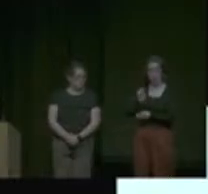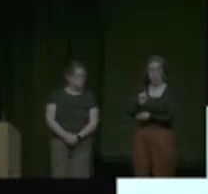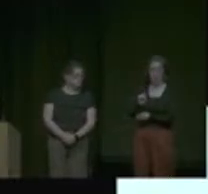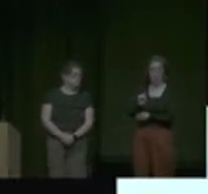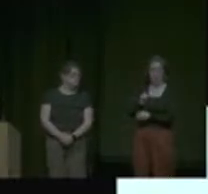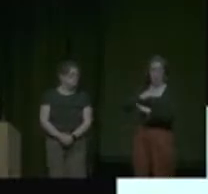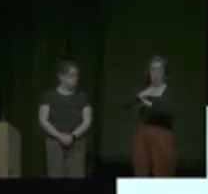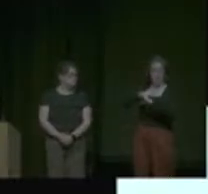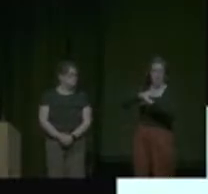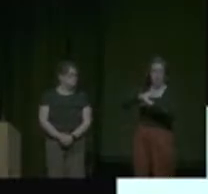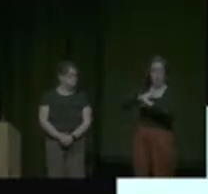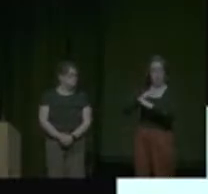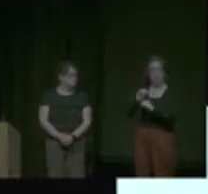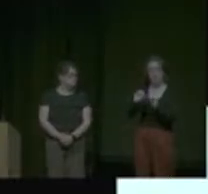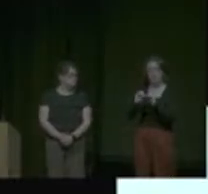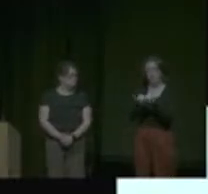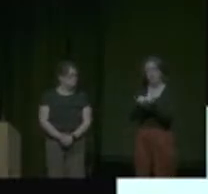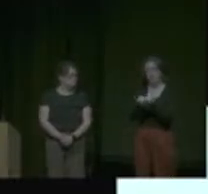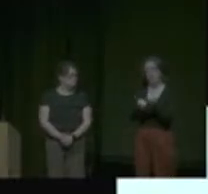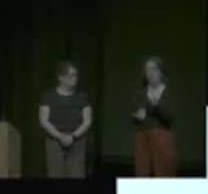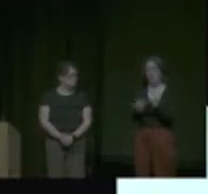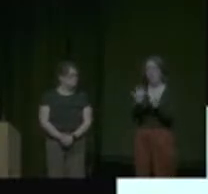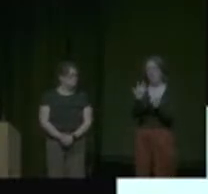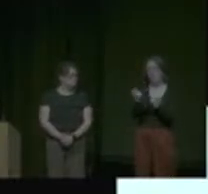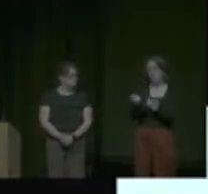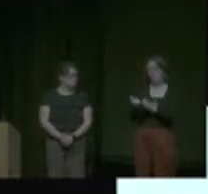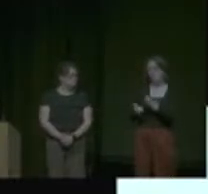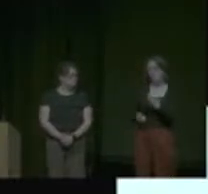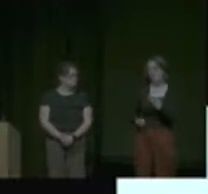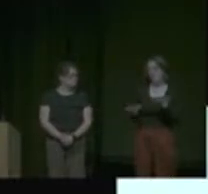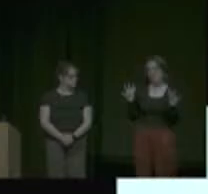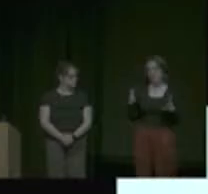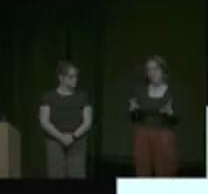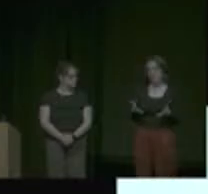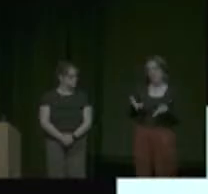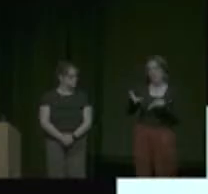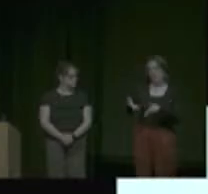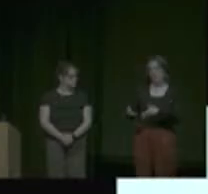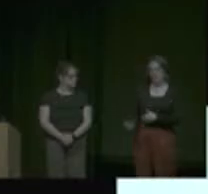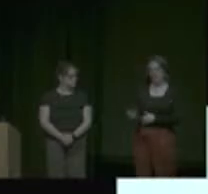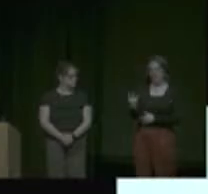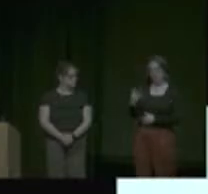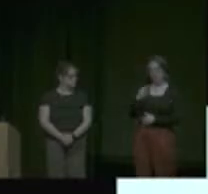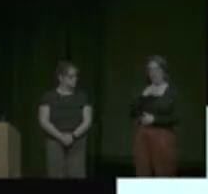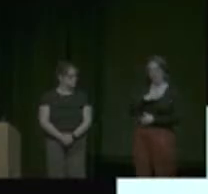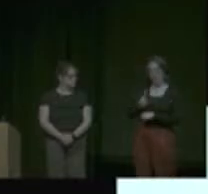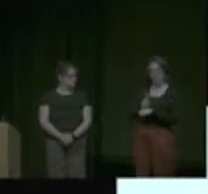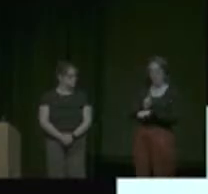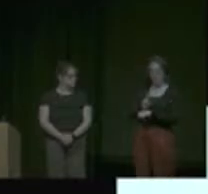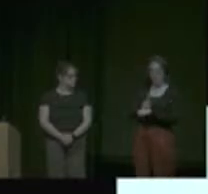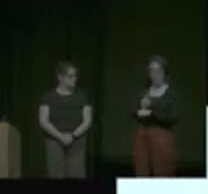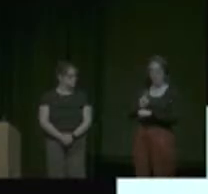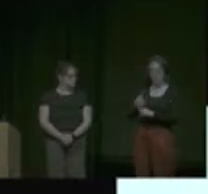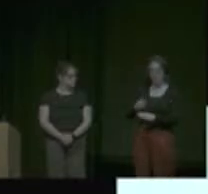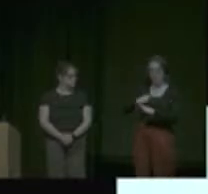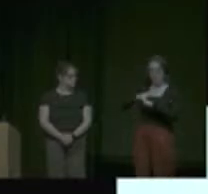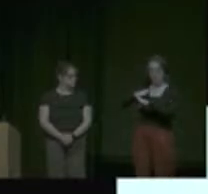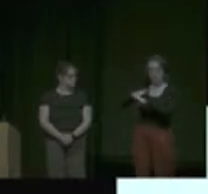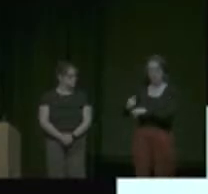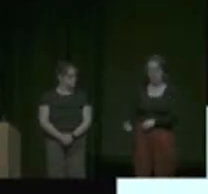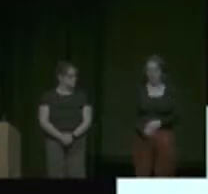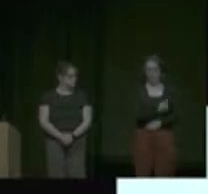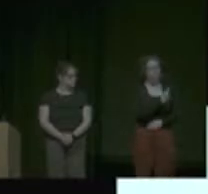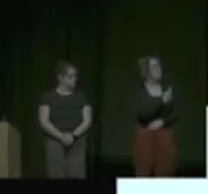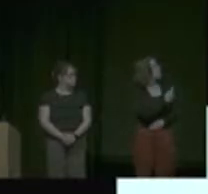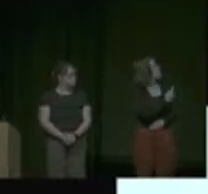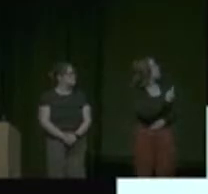Protection Agency, 5 of those have been removed. And so the remaining 4 beneficial use impairments are listed up there. It's the degradation of